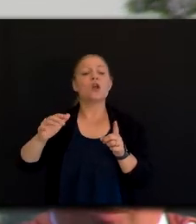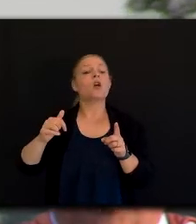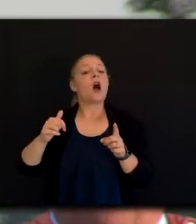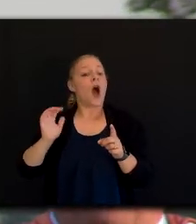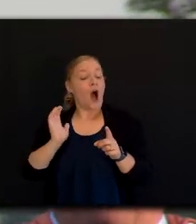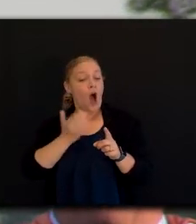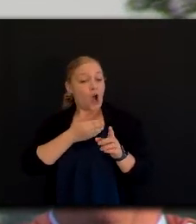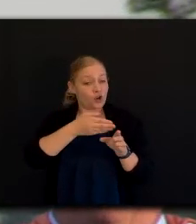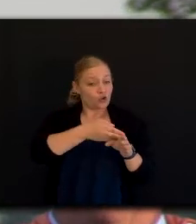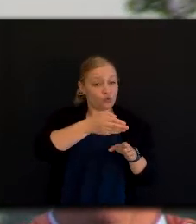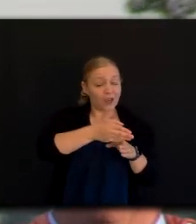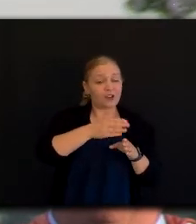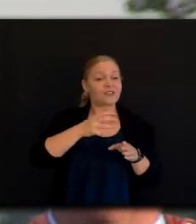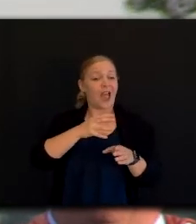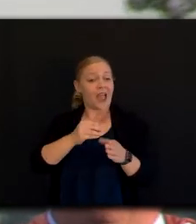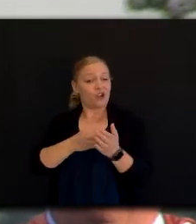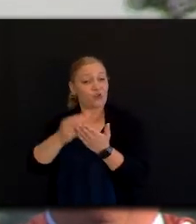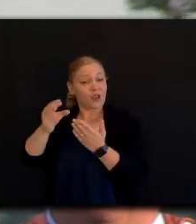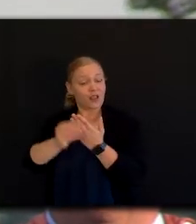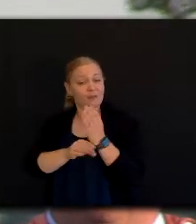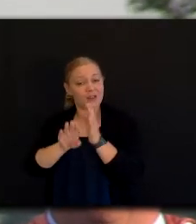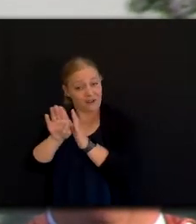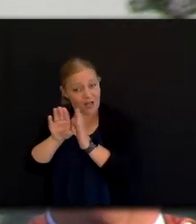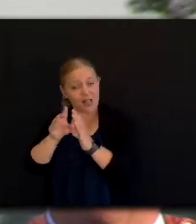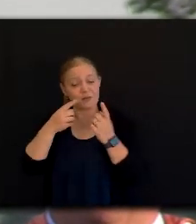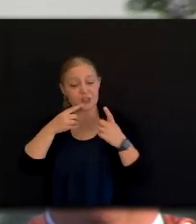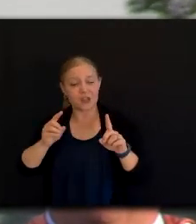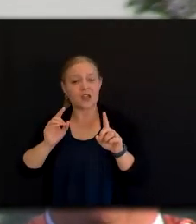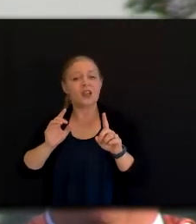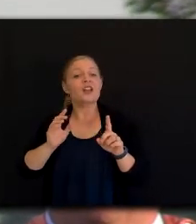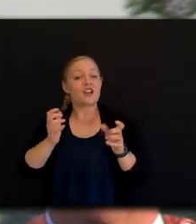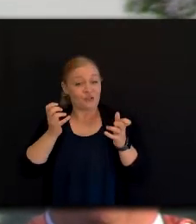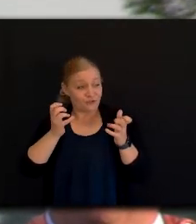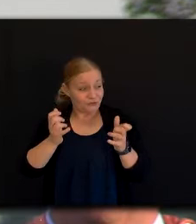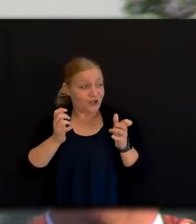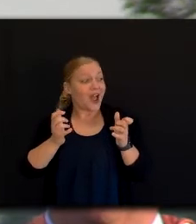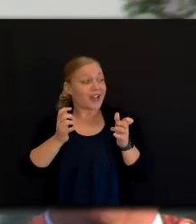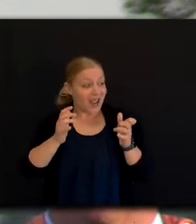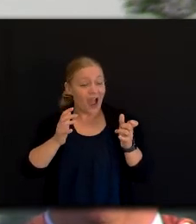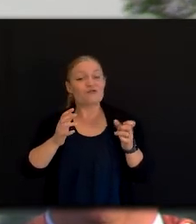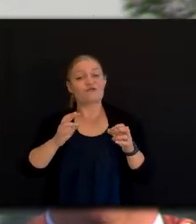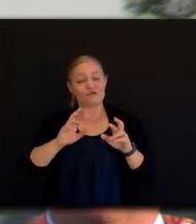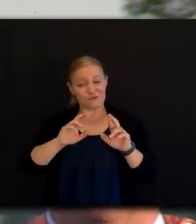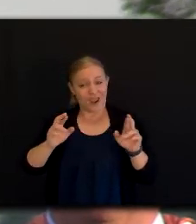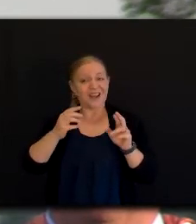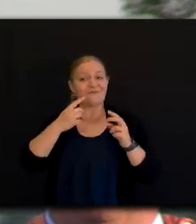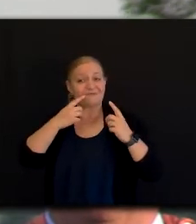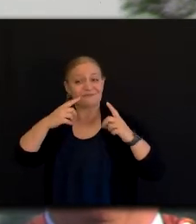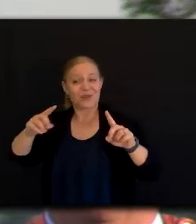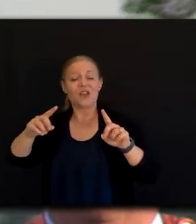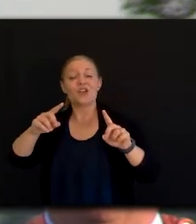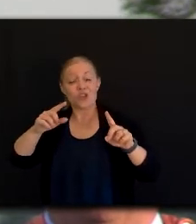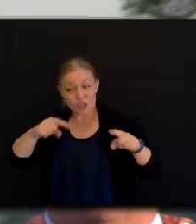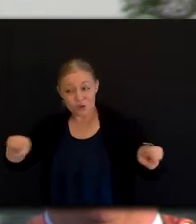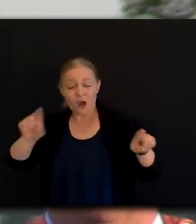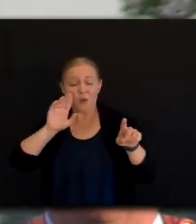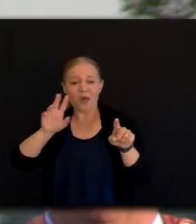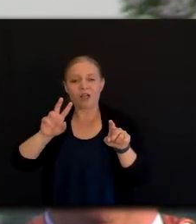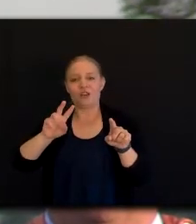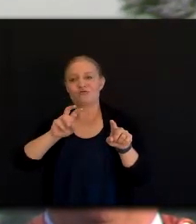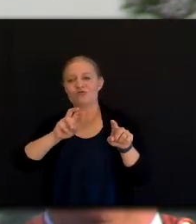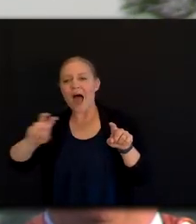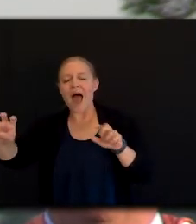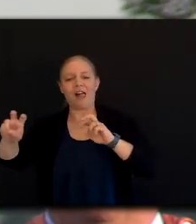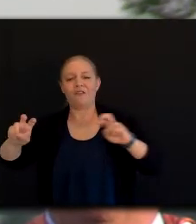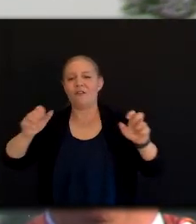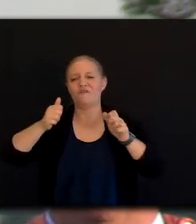curriculum build us up for success. From this field, already bursting with potential, Ravens will travel everywhere across the globe. Some